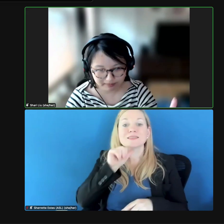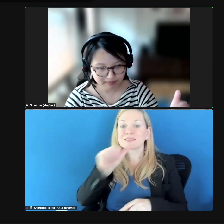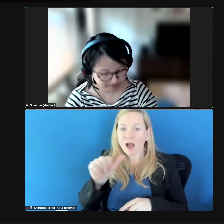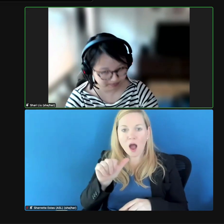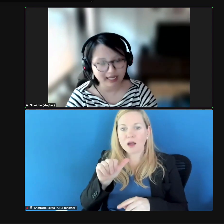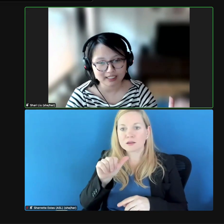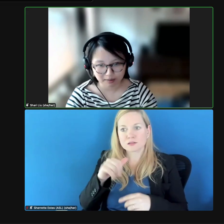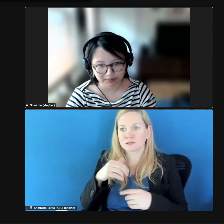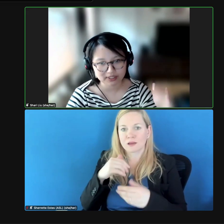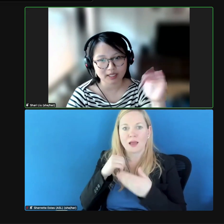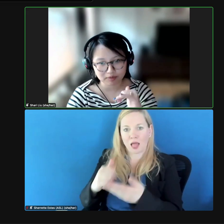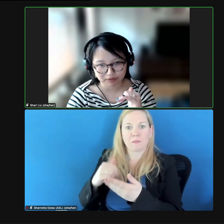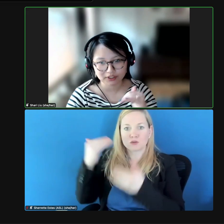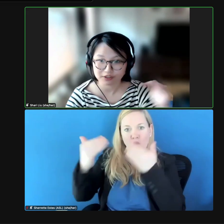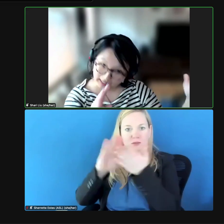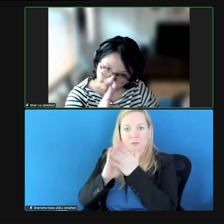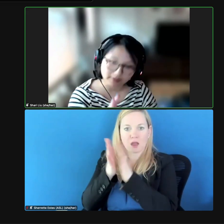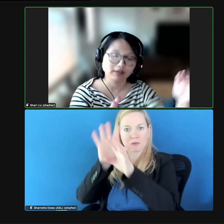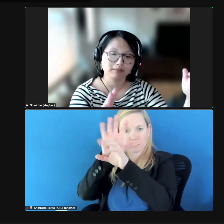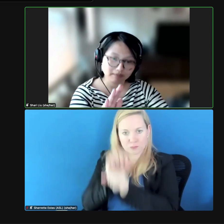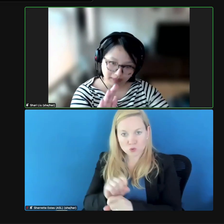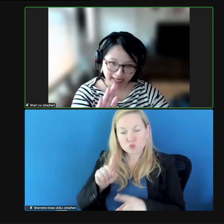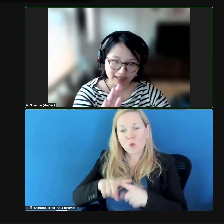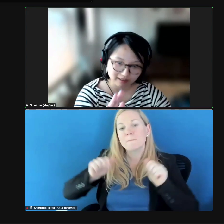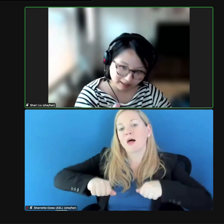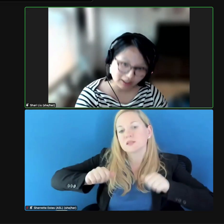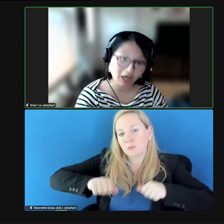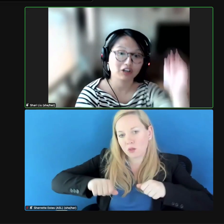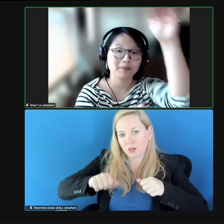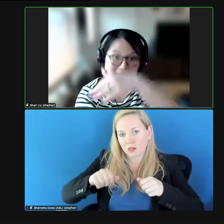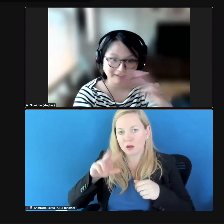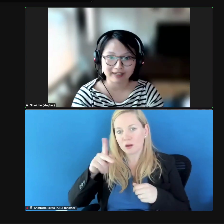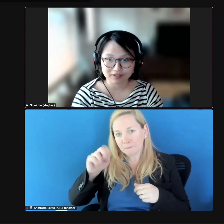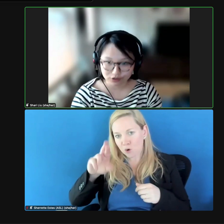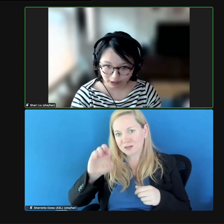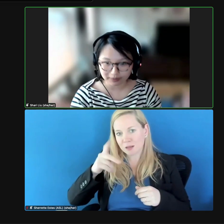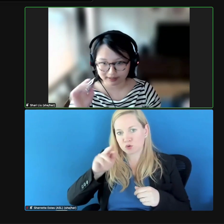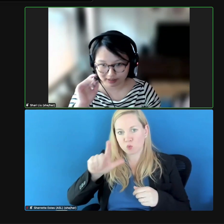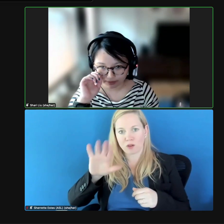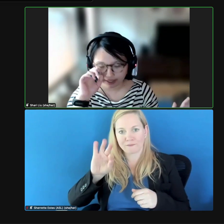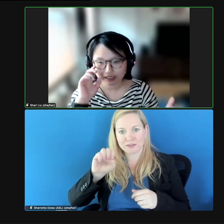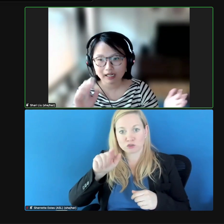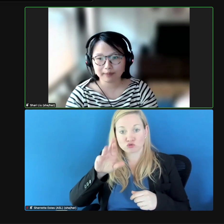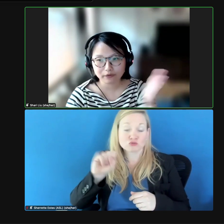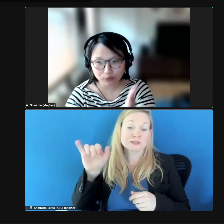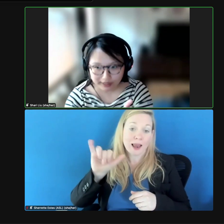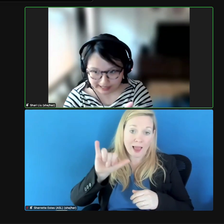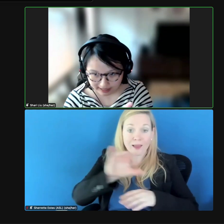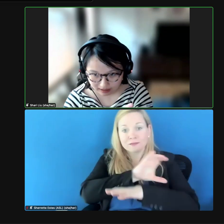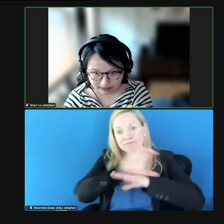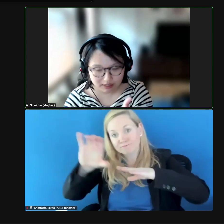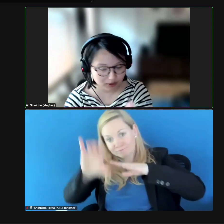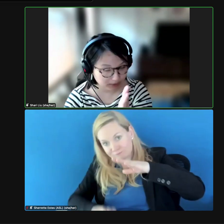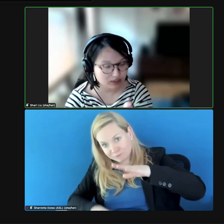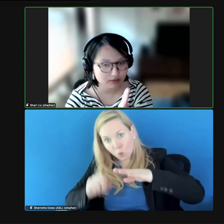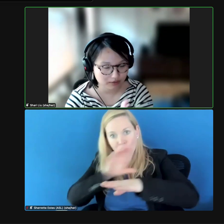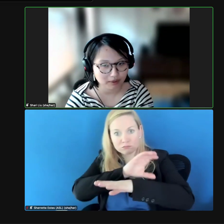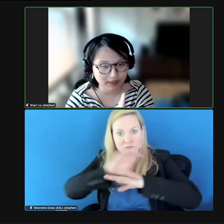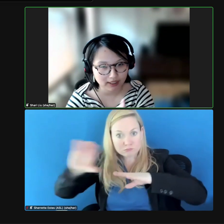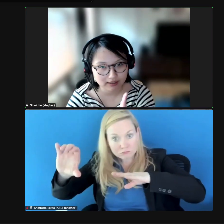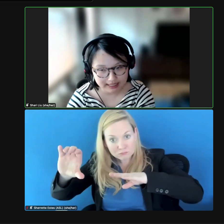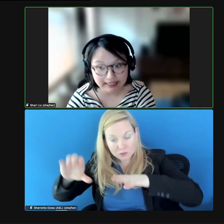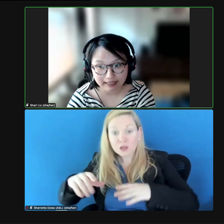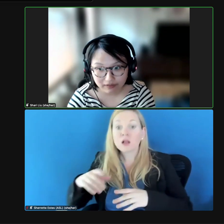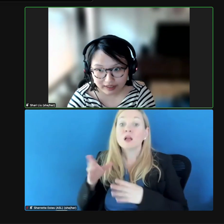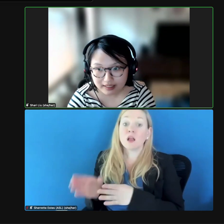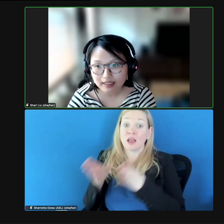these plausible perceptual features like, a longer path, faster jumping, and so on, before the test events, which we do when